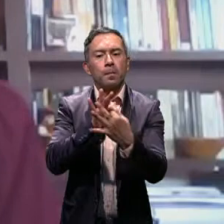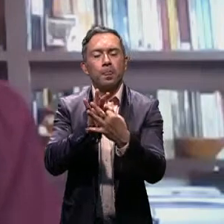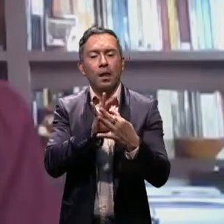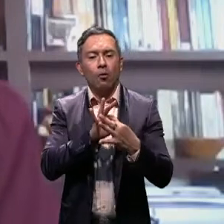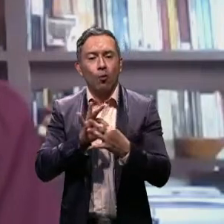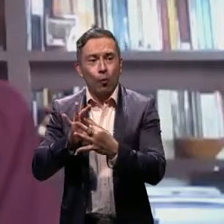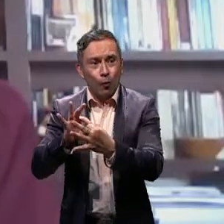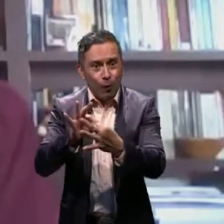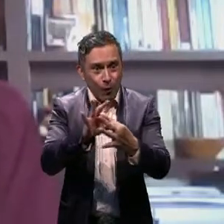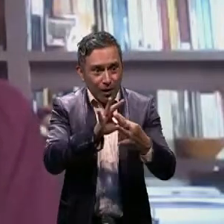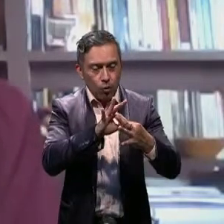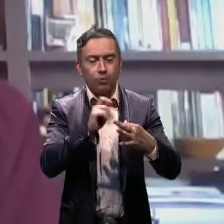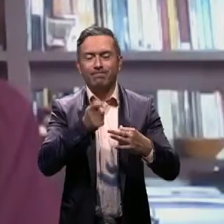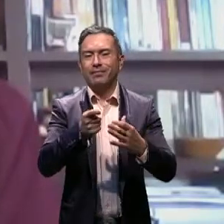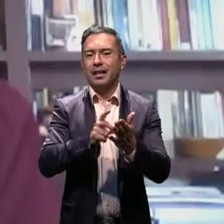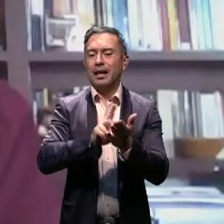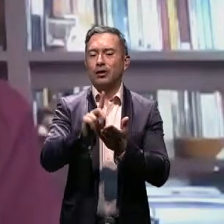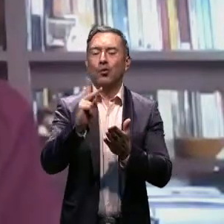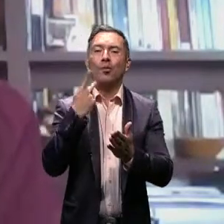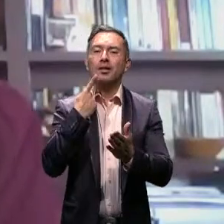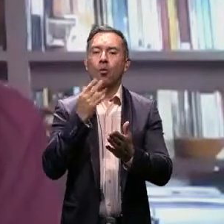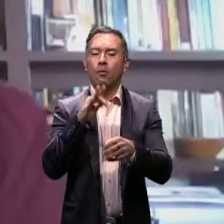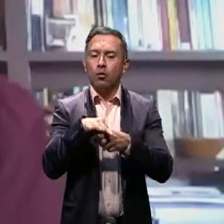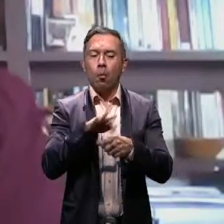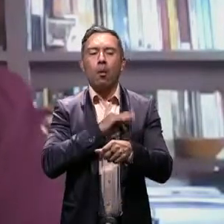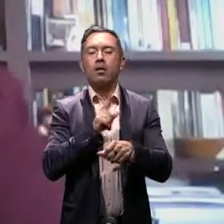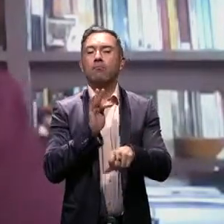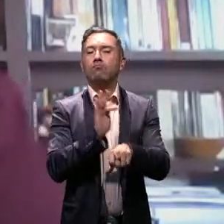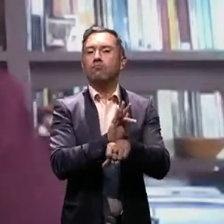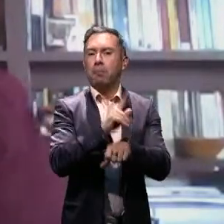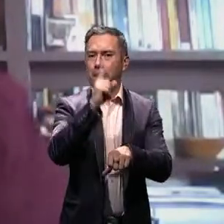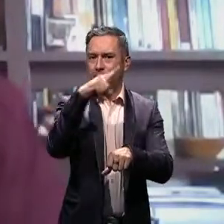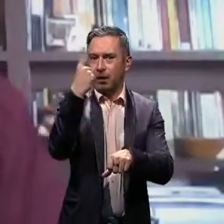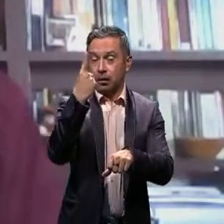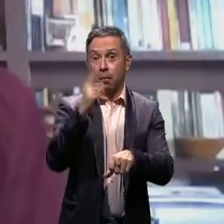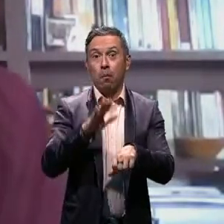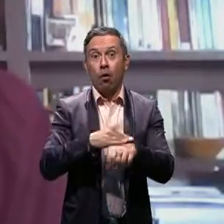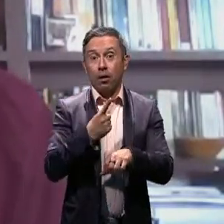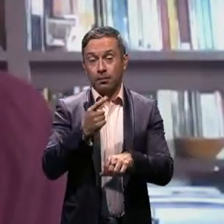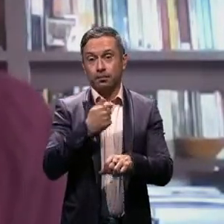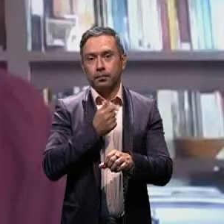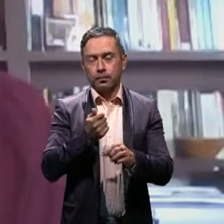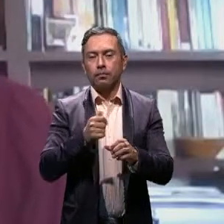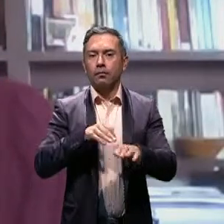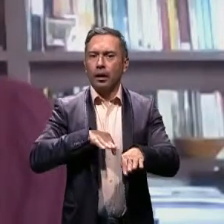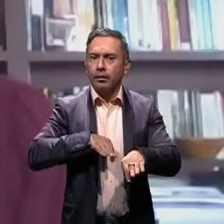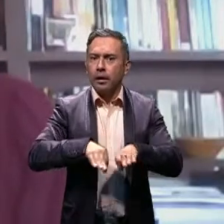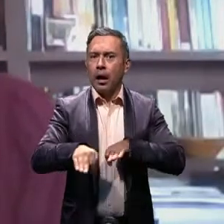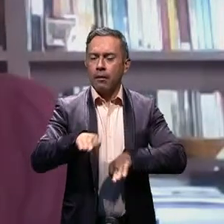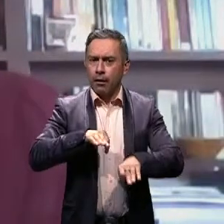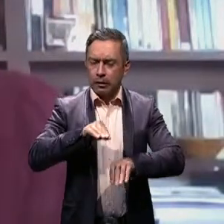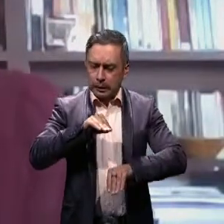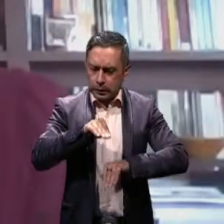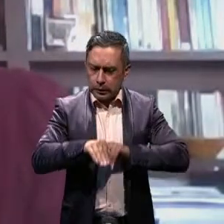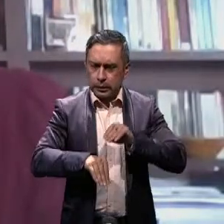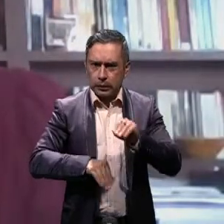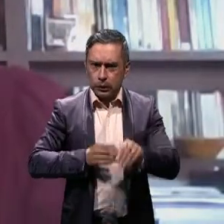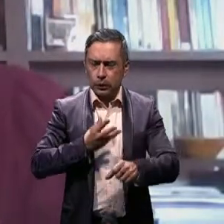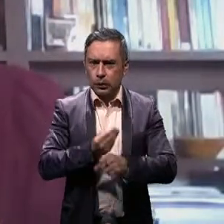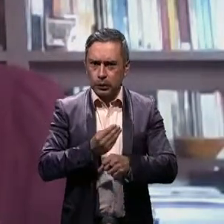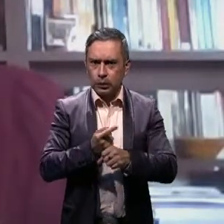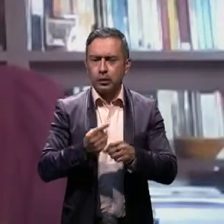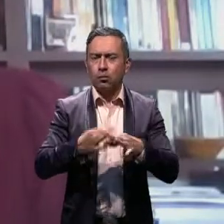political rights have the necessary support, because we have to work on the structure that Caro was talking